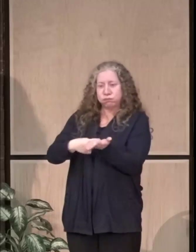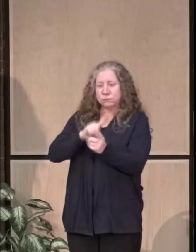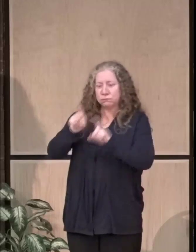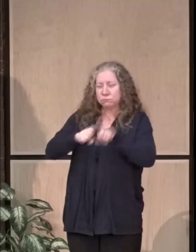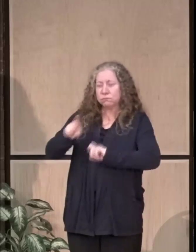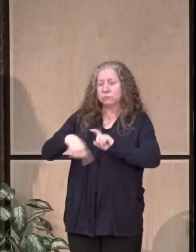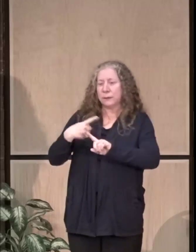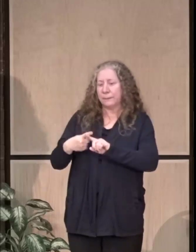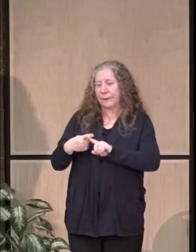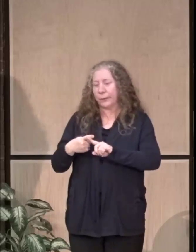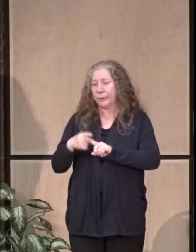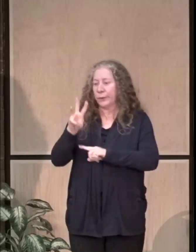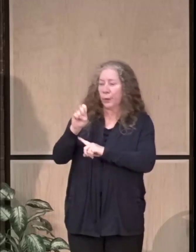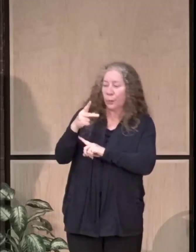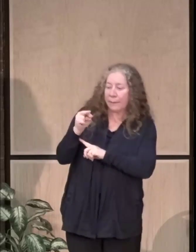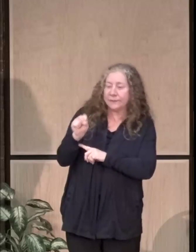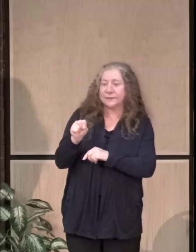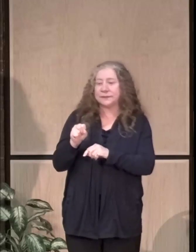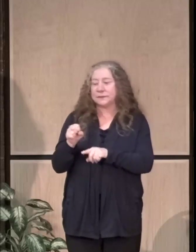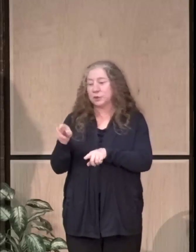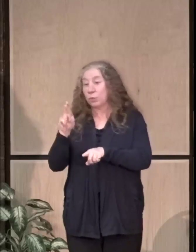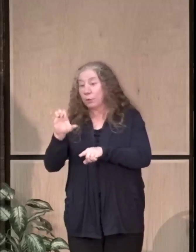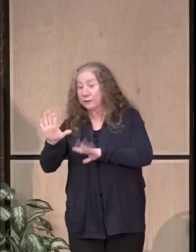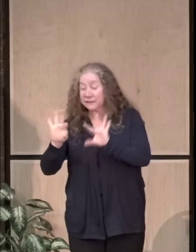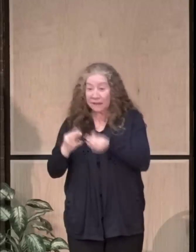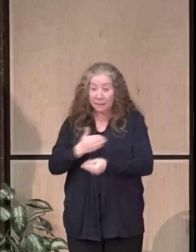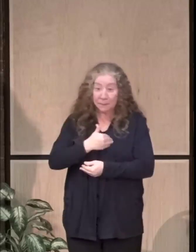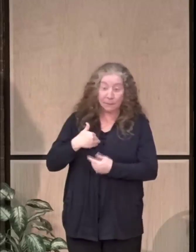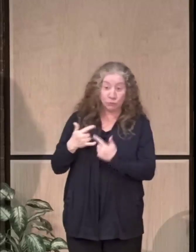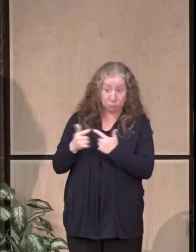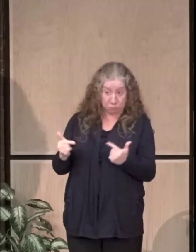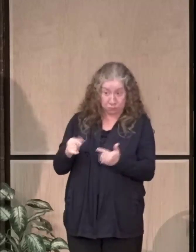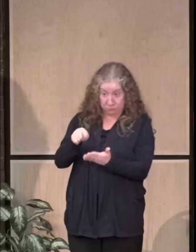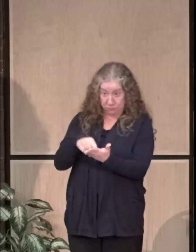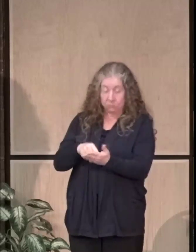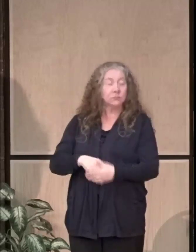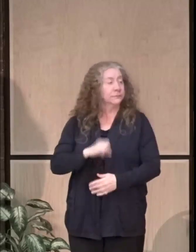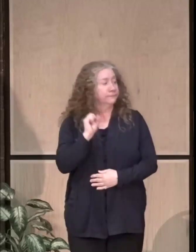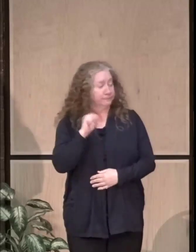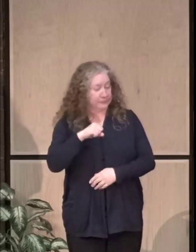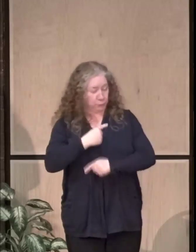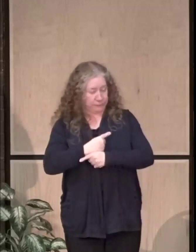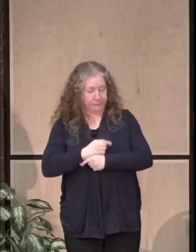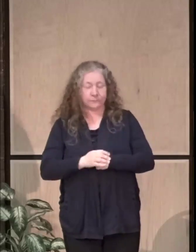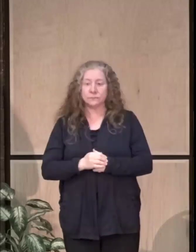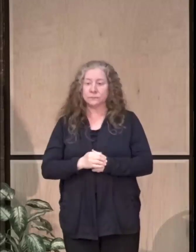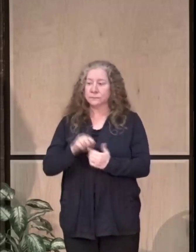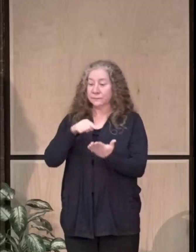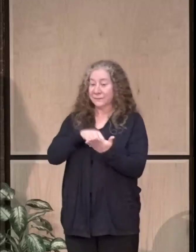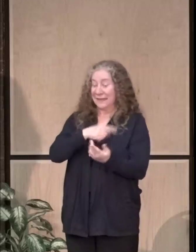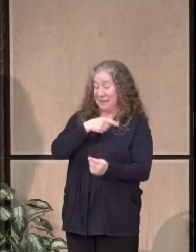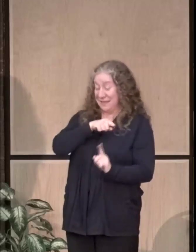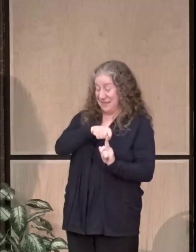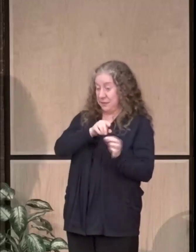personally owned weapons stored with Card's family members, right? Yes. And he says, I'm reaching out